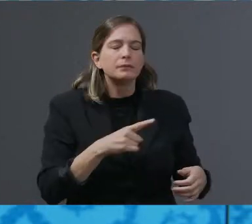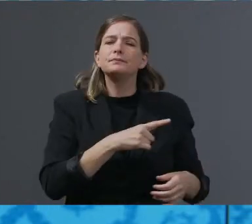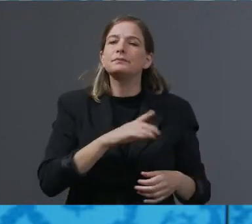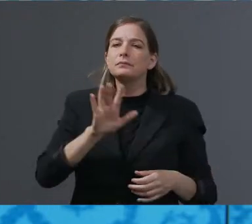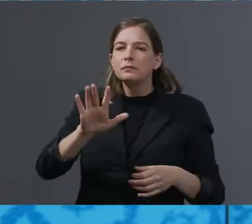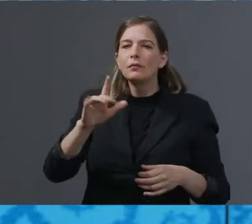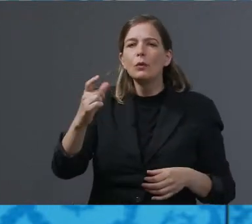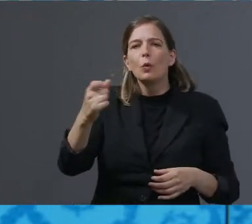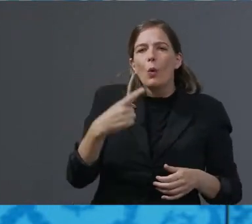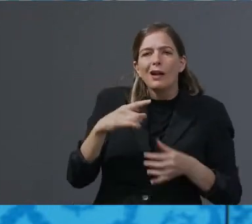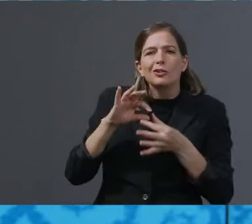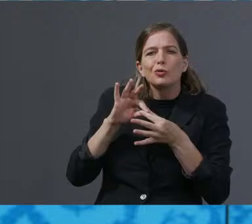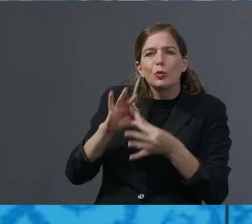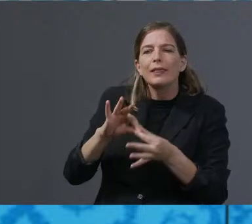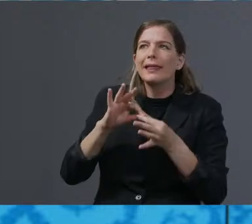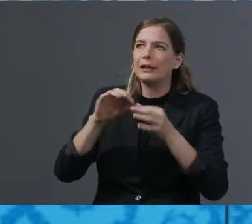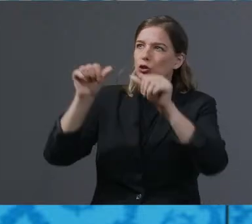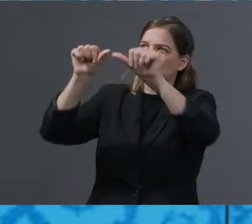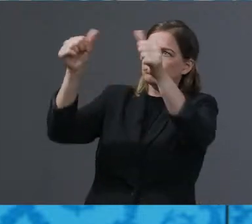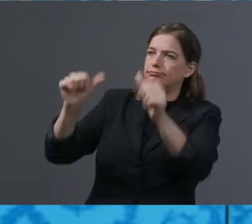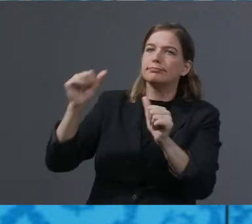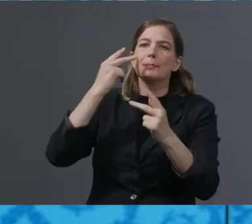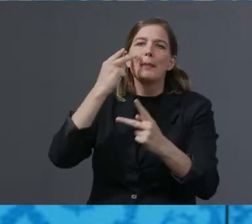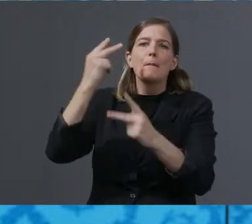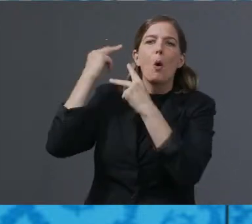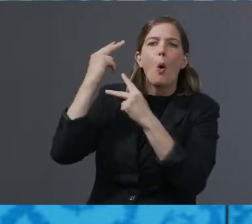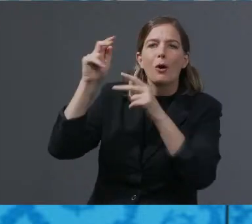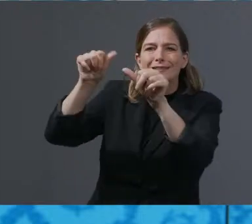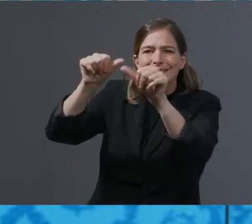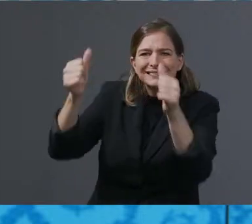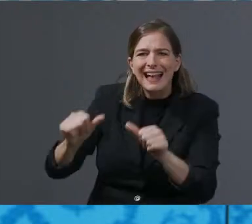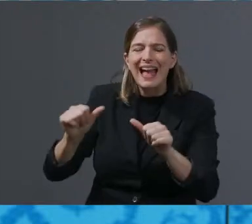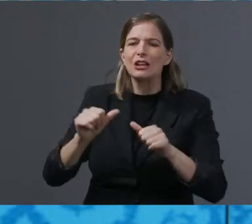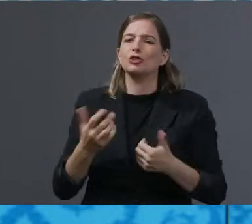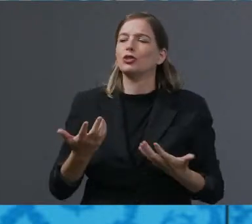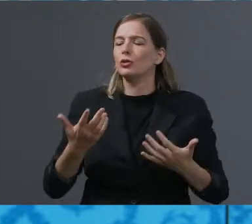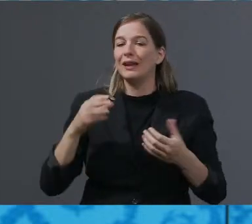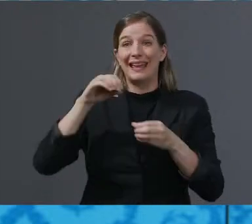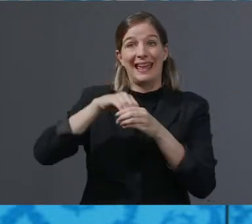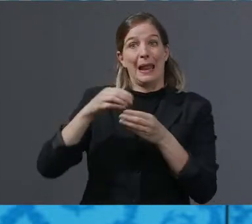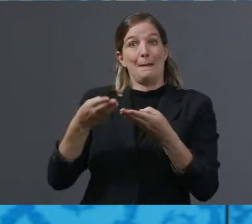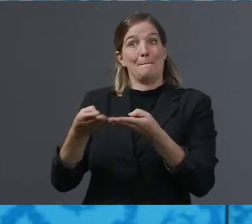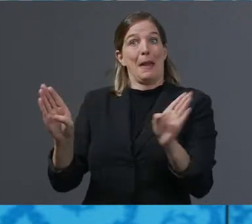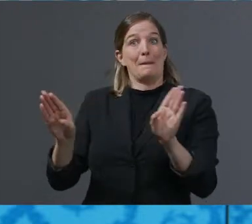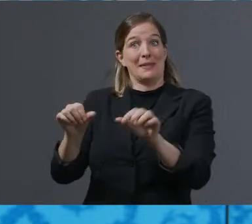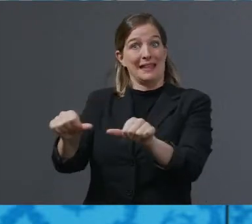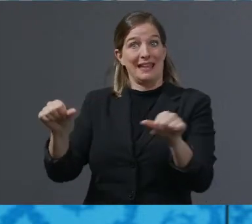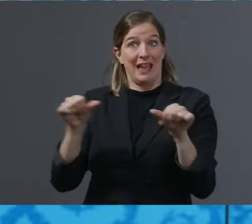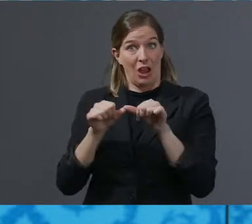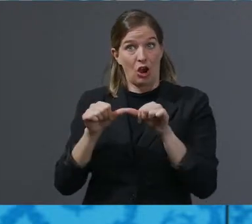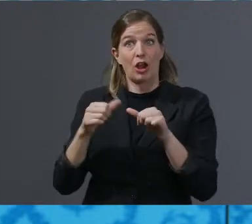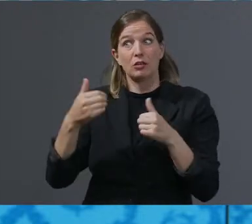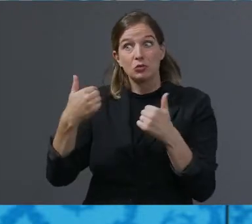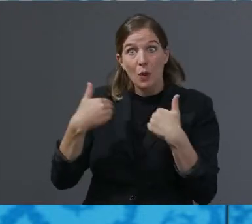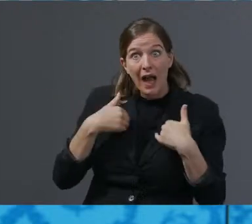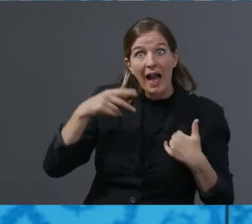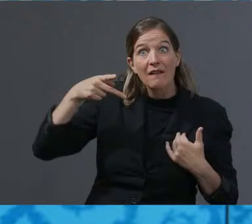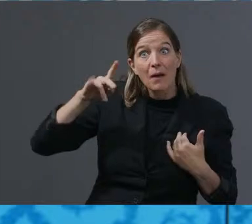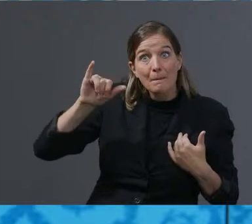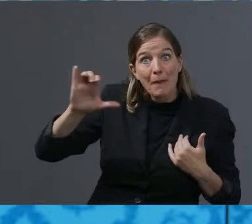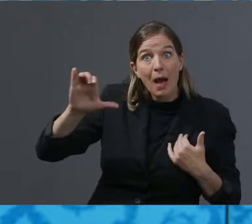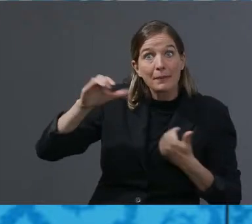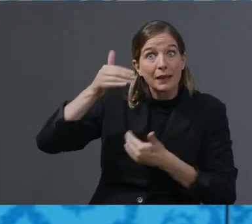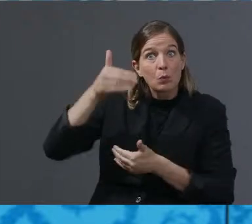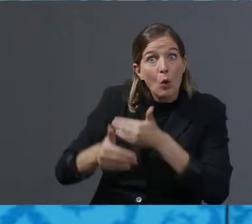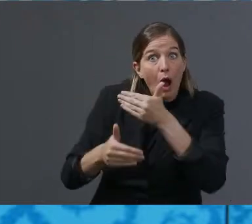memorials or monuments that are in public areas. There was a public process for them to